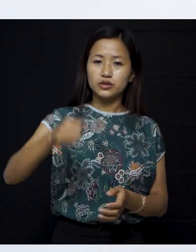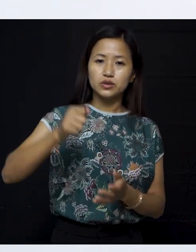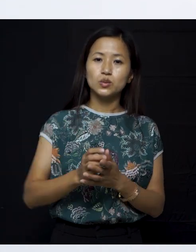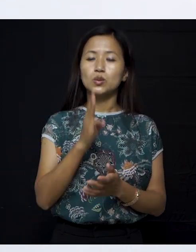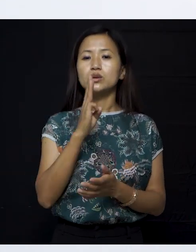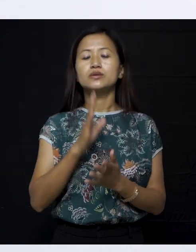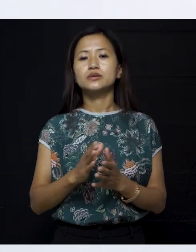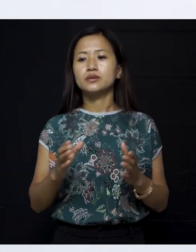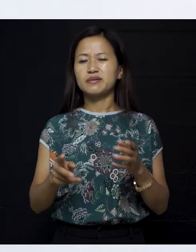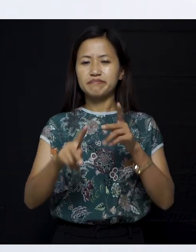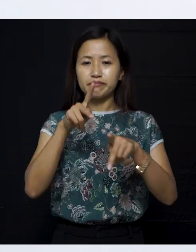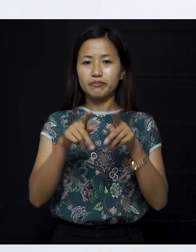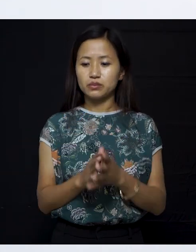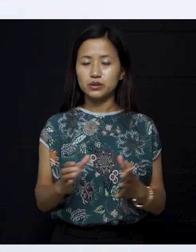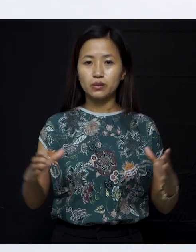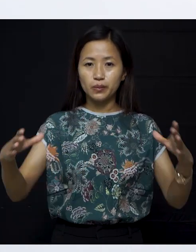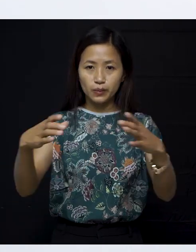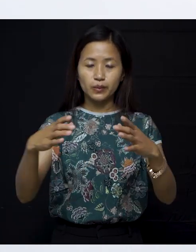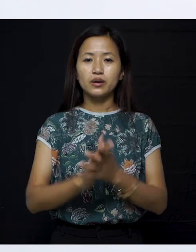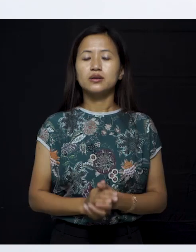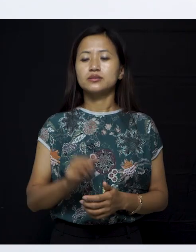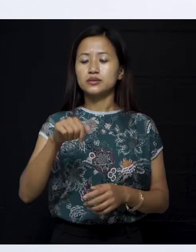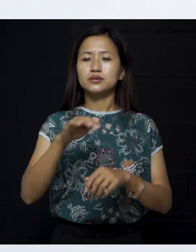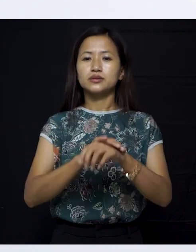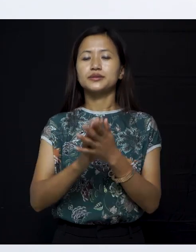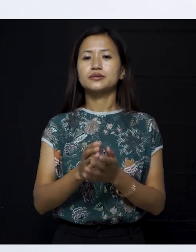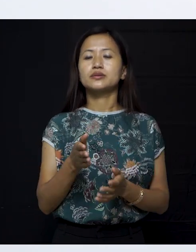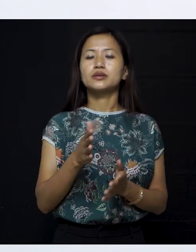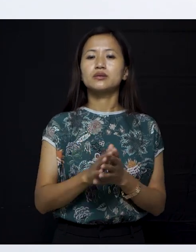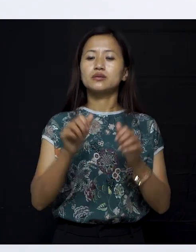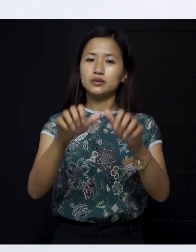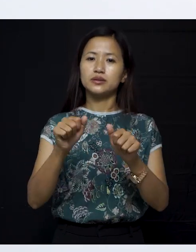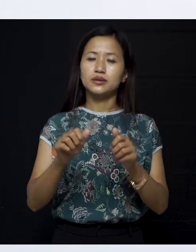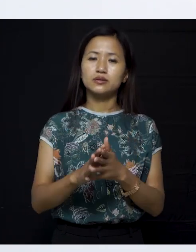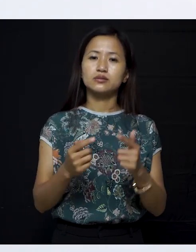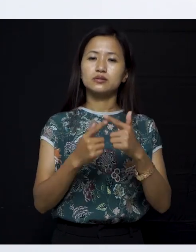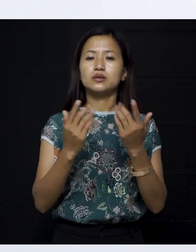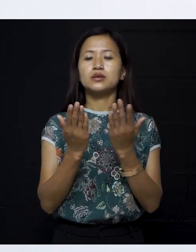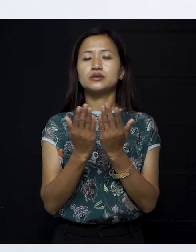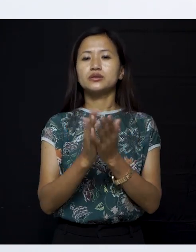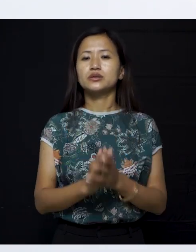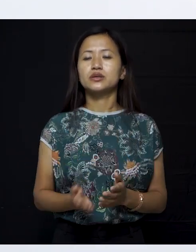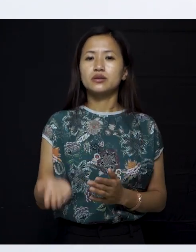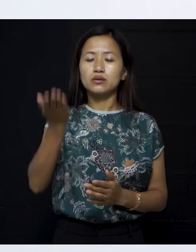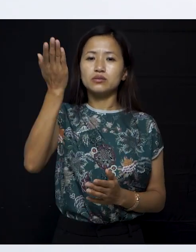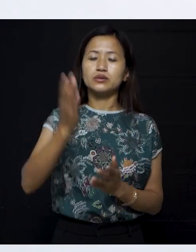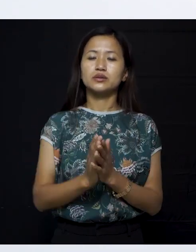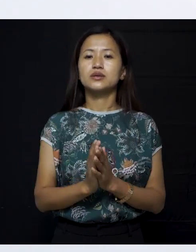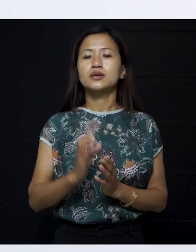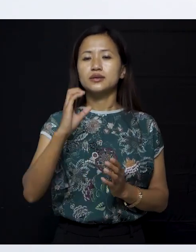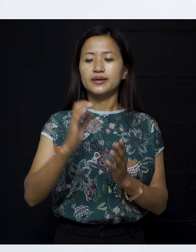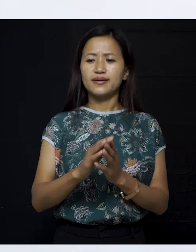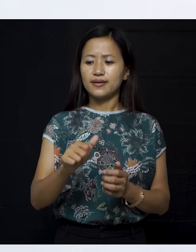water from the public wells. But now these untouchables can also get education along with the higher caste in